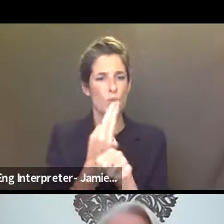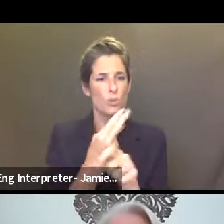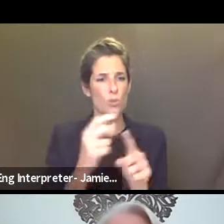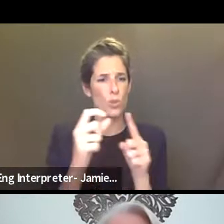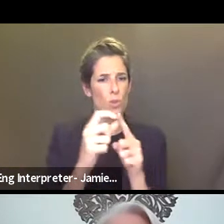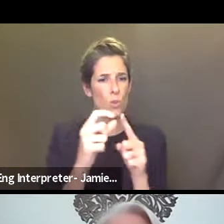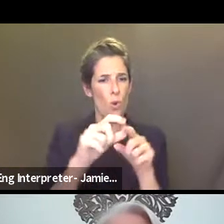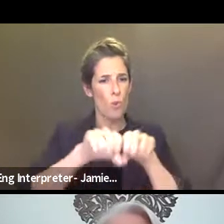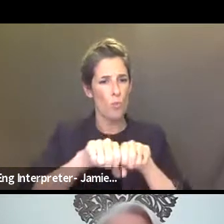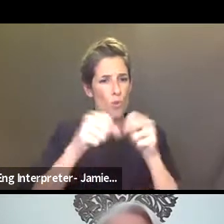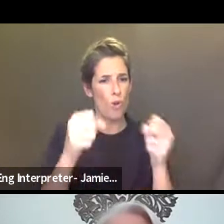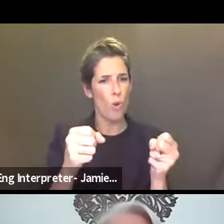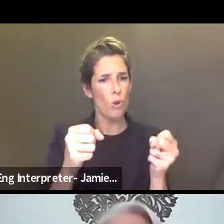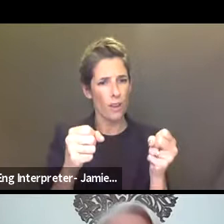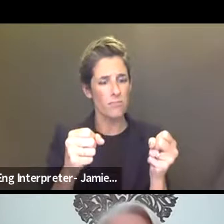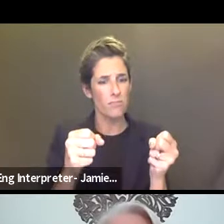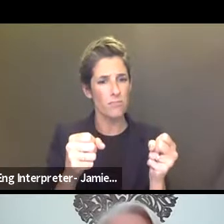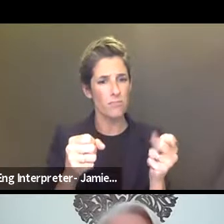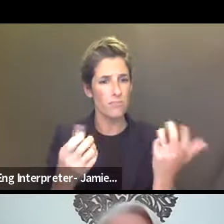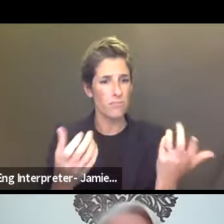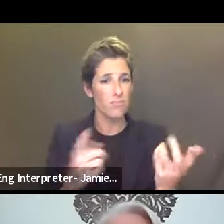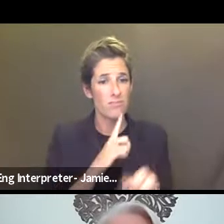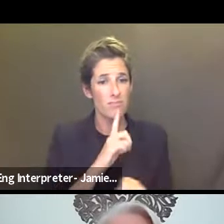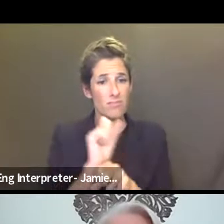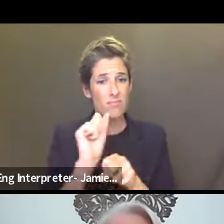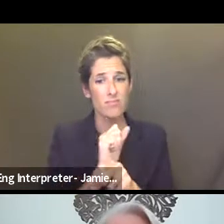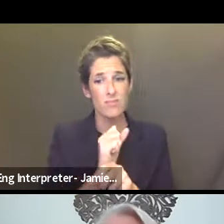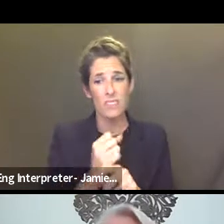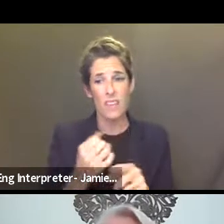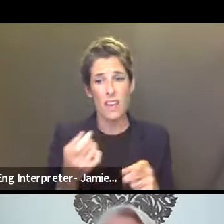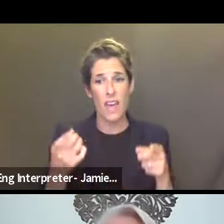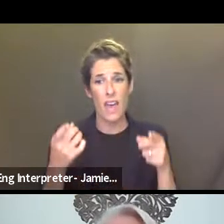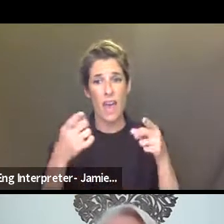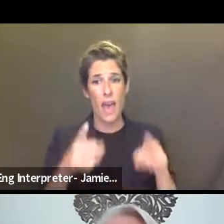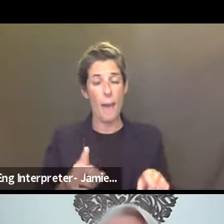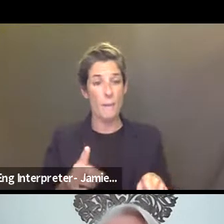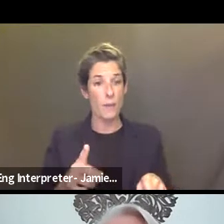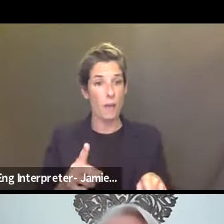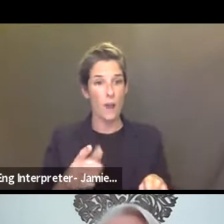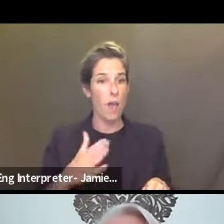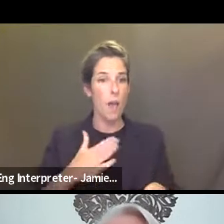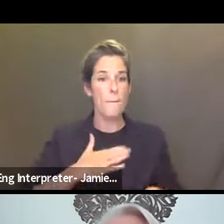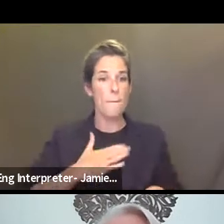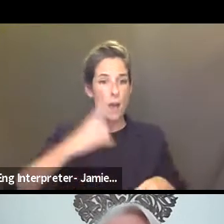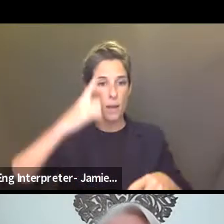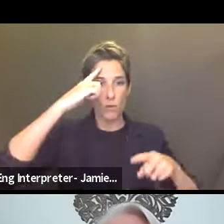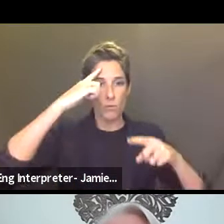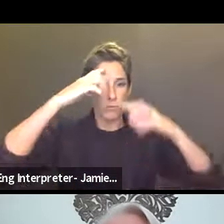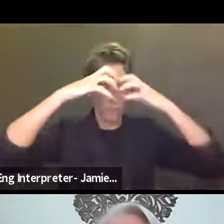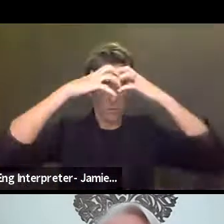I certainly, there are periods where my brain comes crashing down on me.